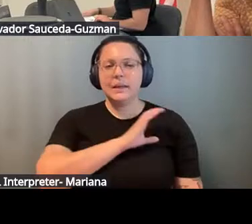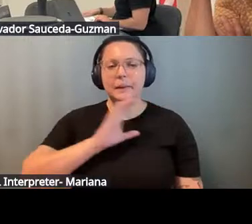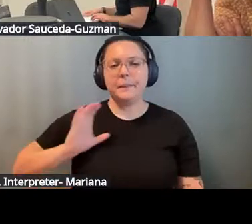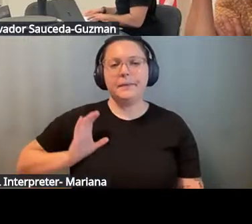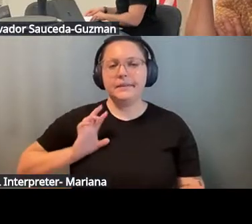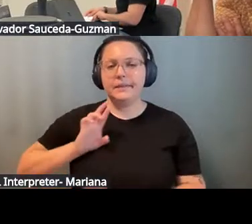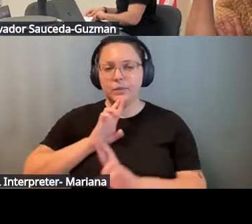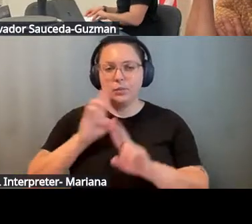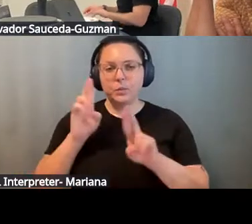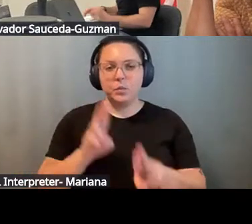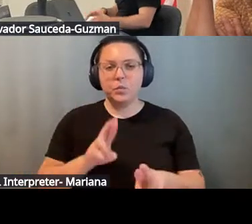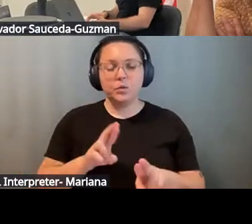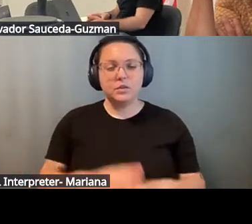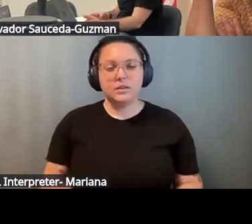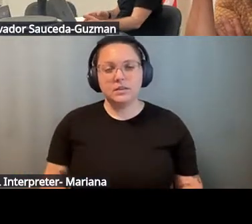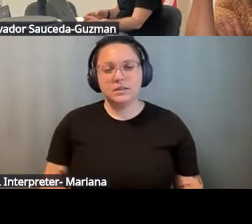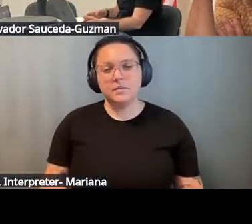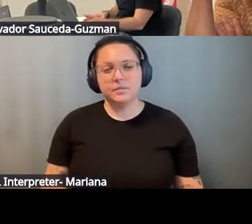we have any